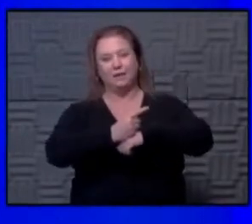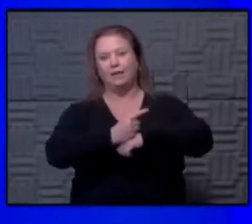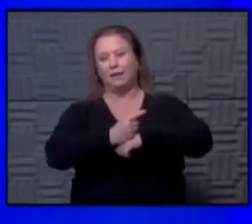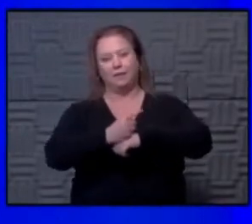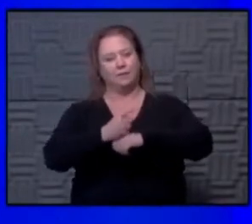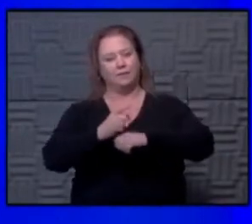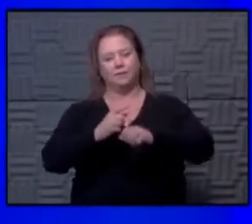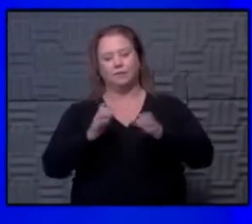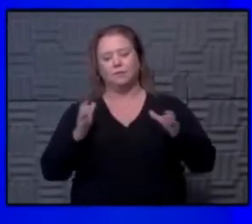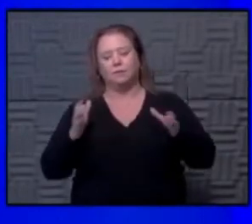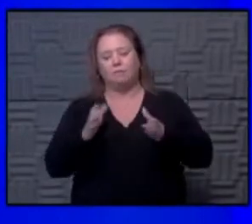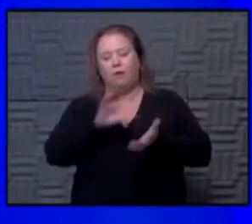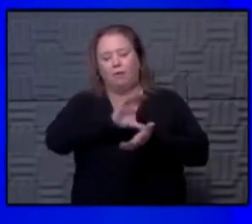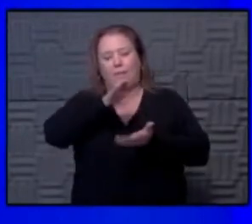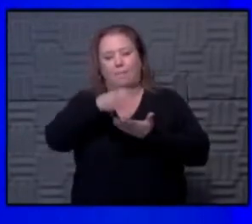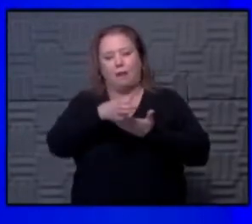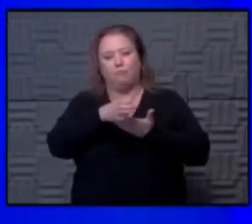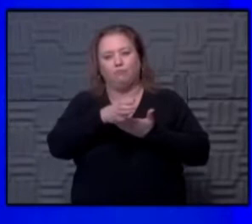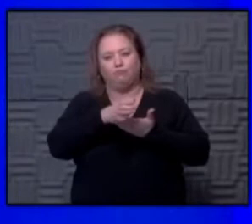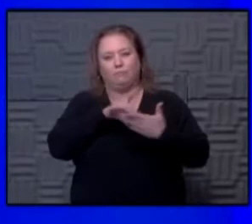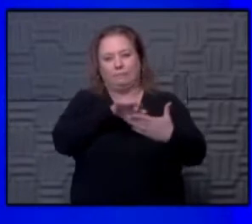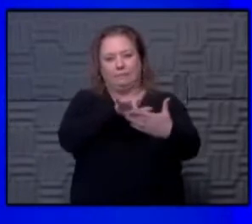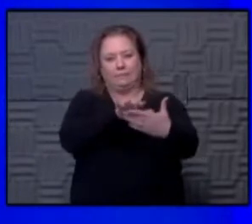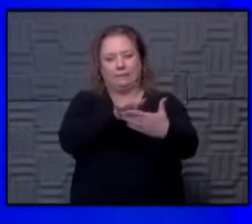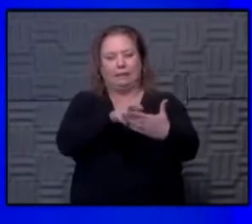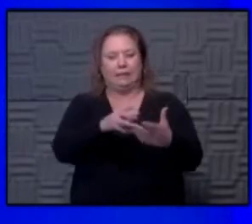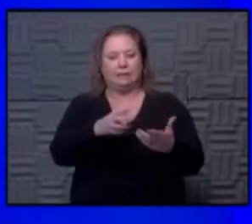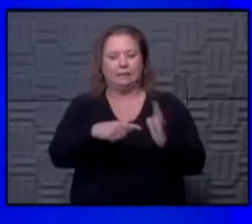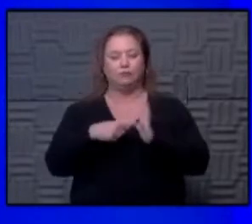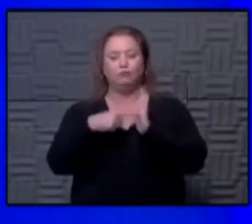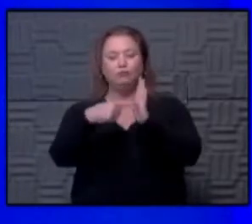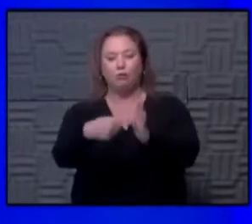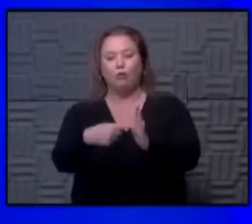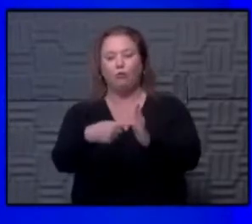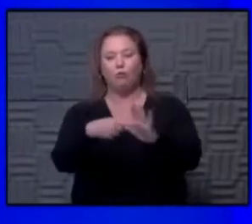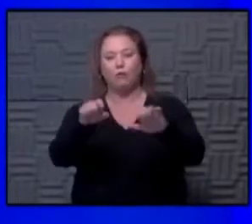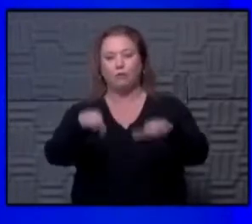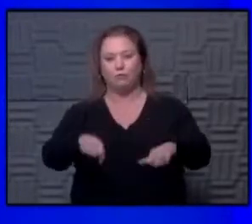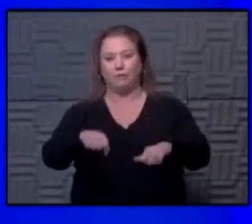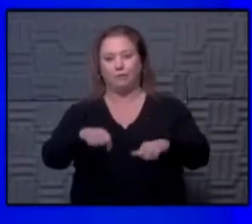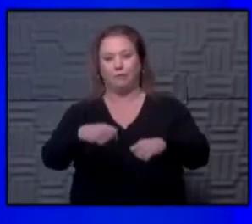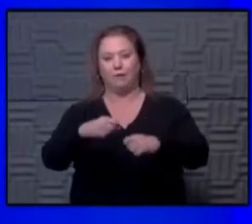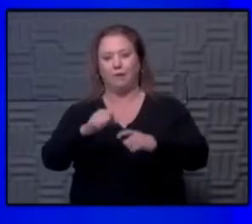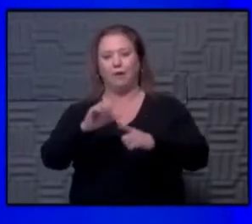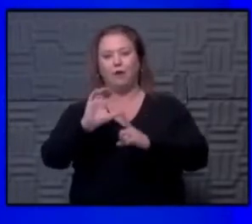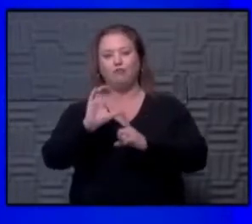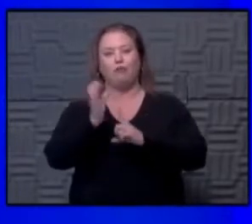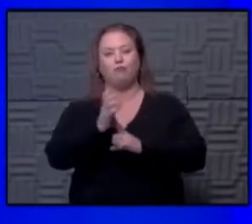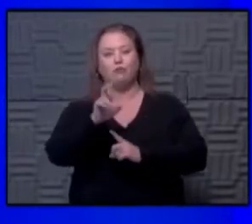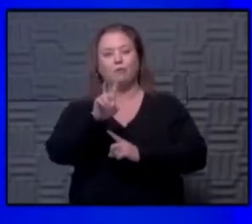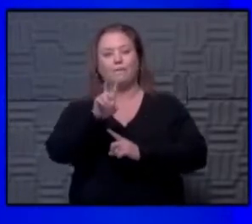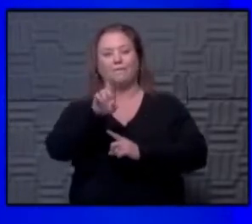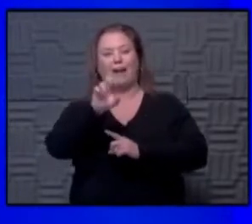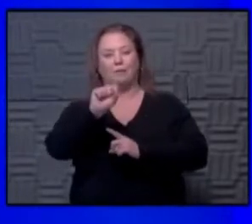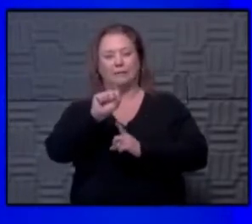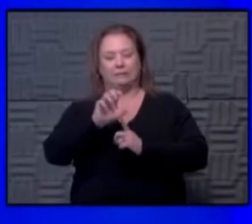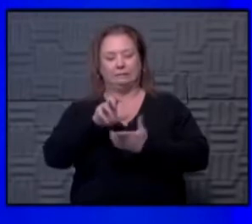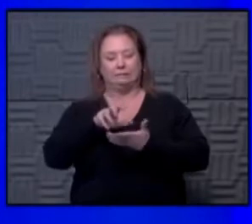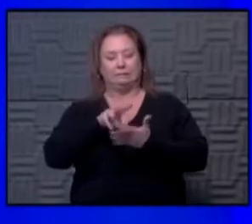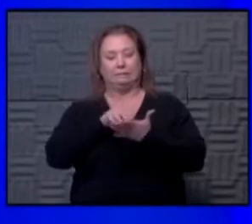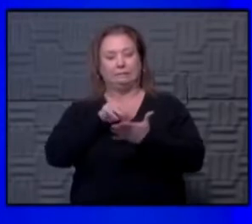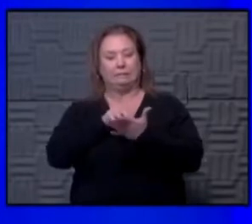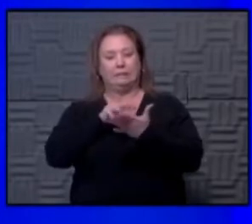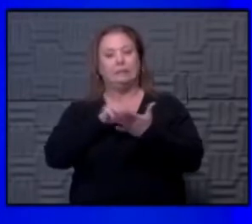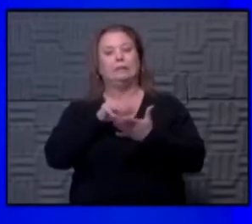on very small amounts of literature and the fact that they can actually culture infectious virus in